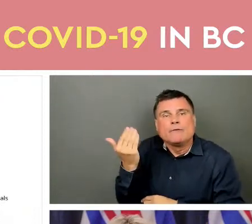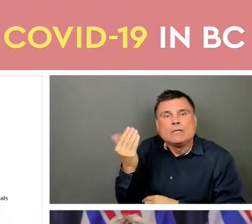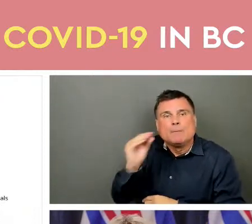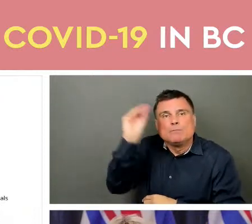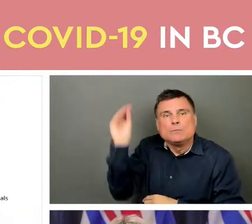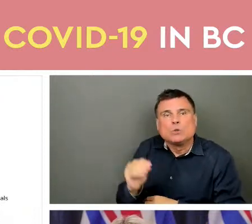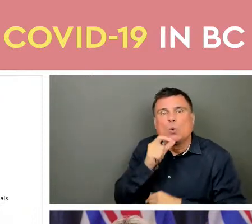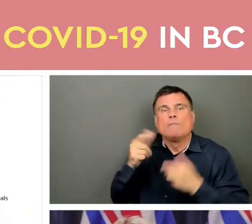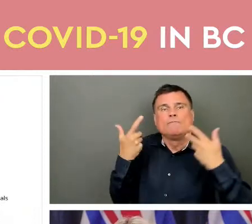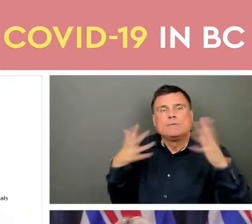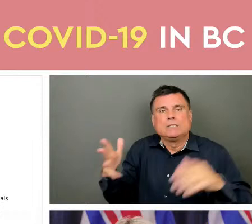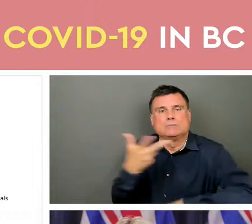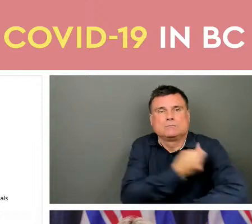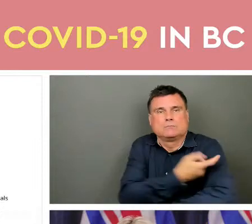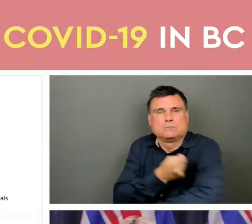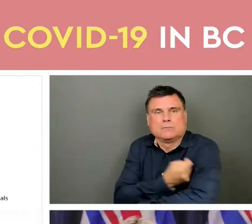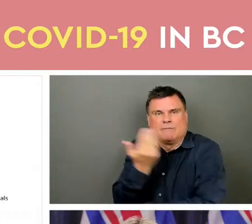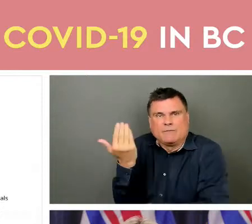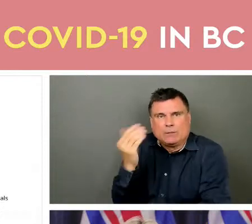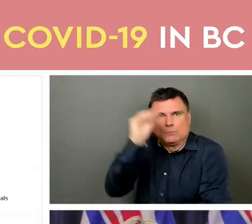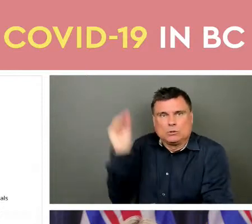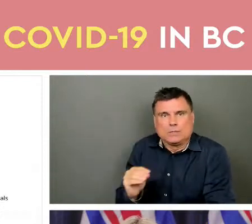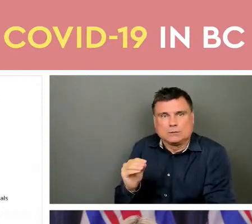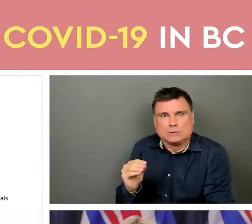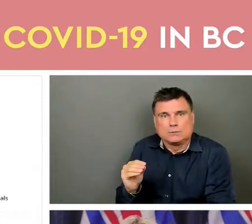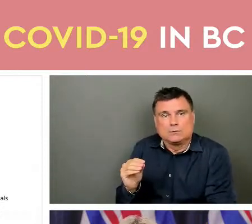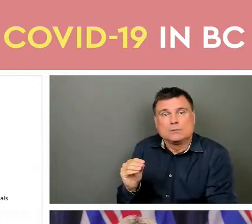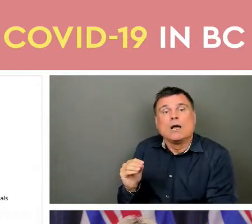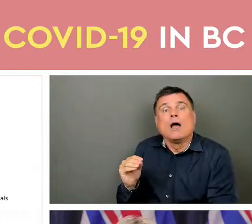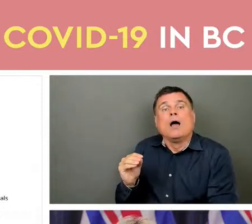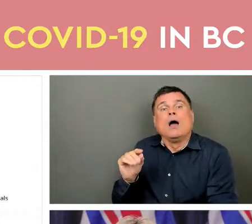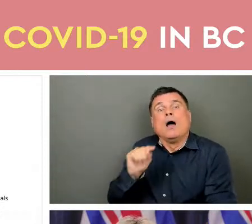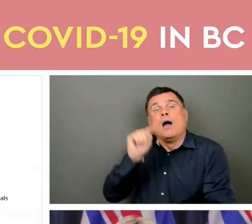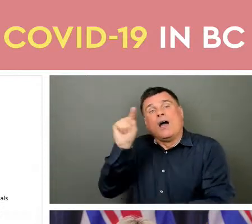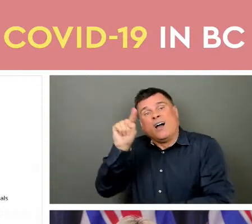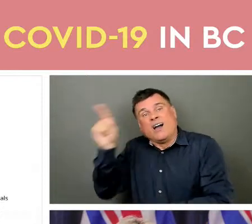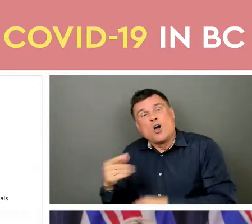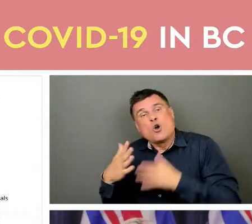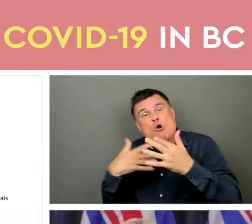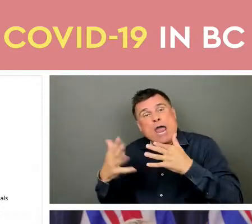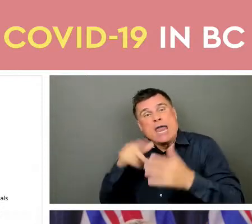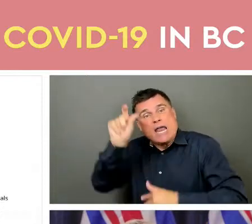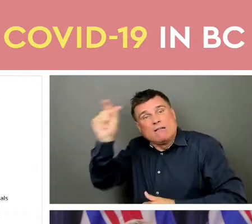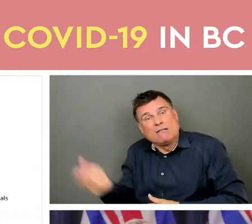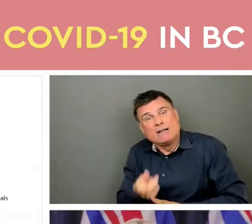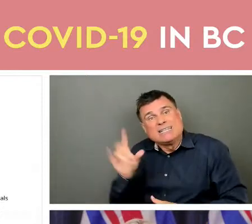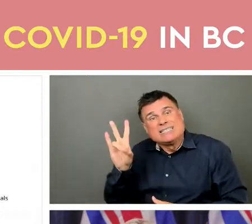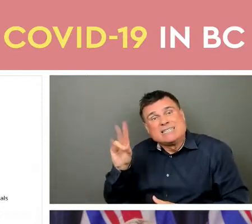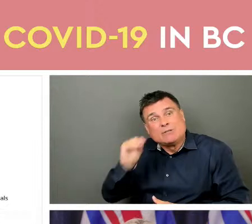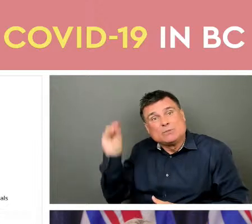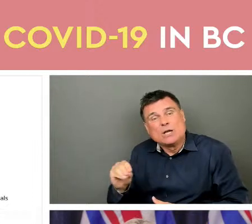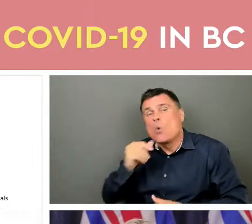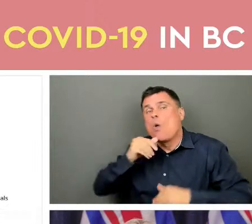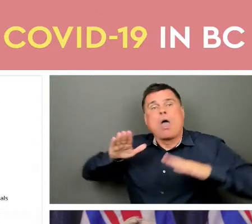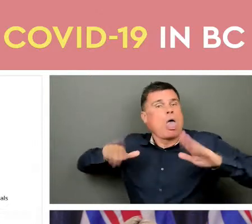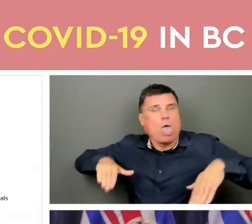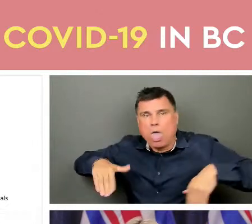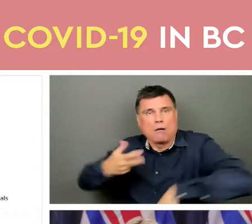were in the very small proportion of people, less than a quarter of people in the province who are not yet